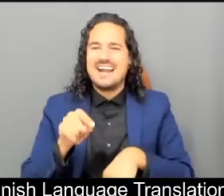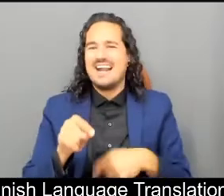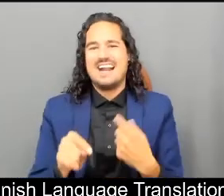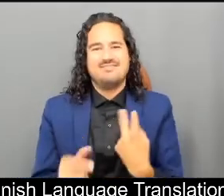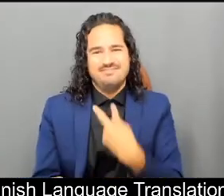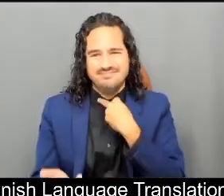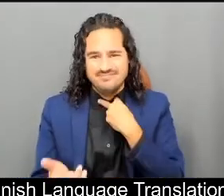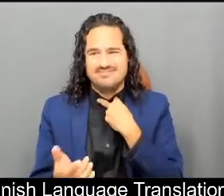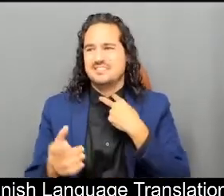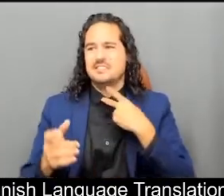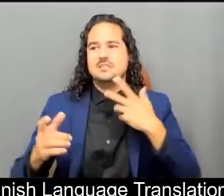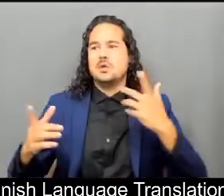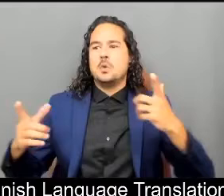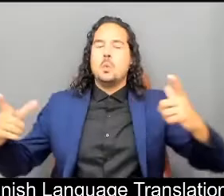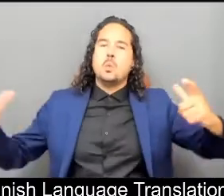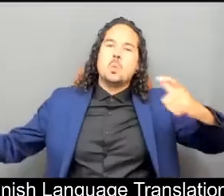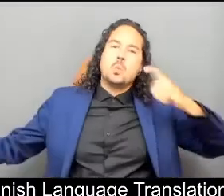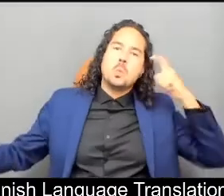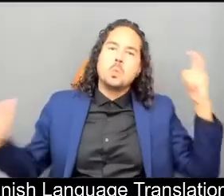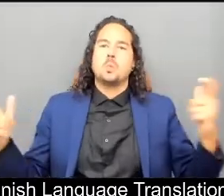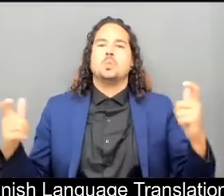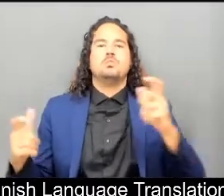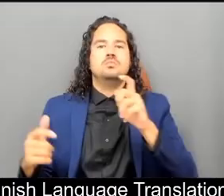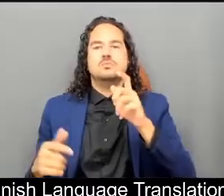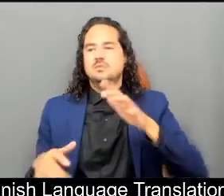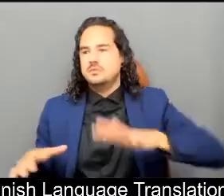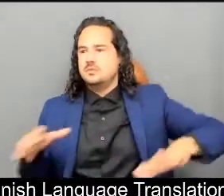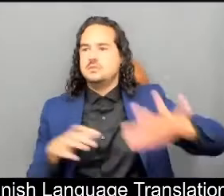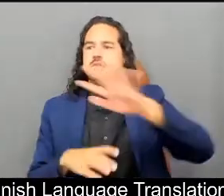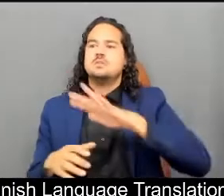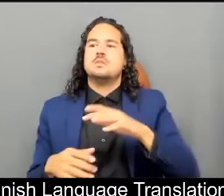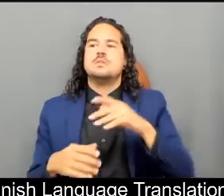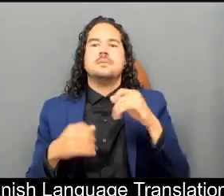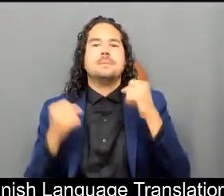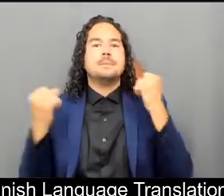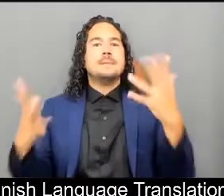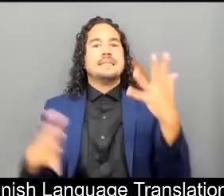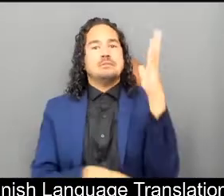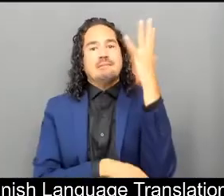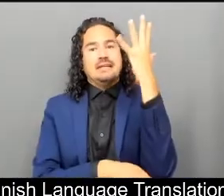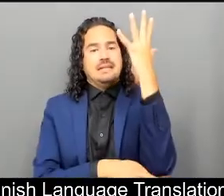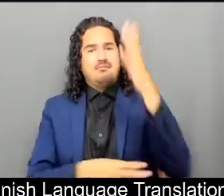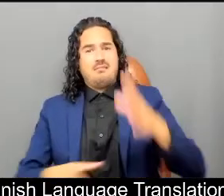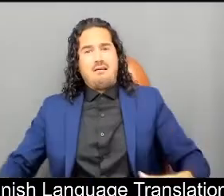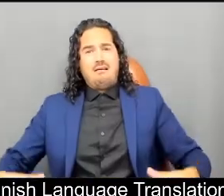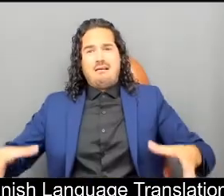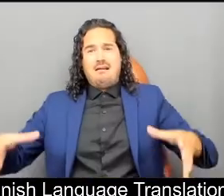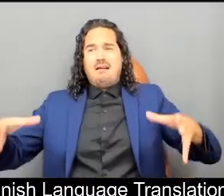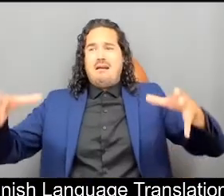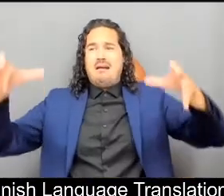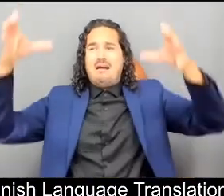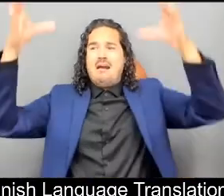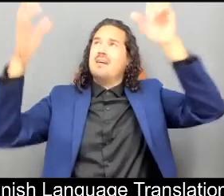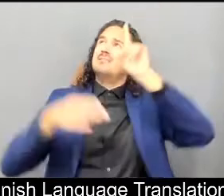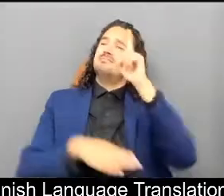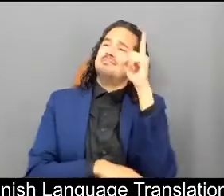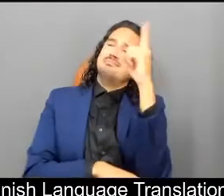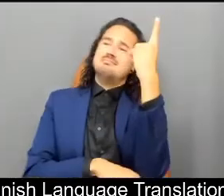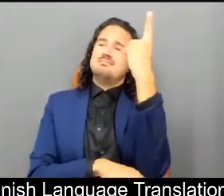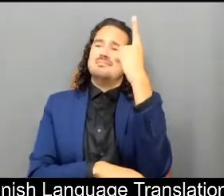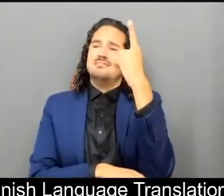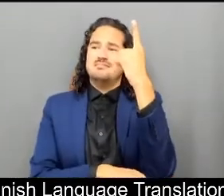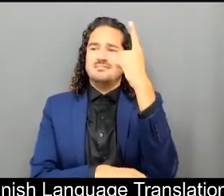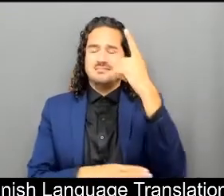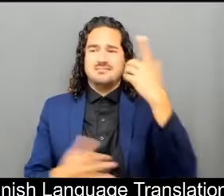a log that, as Brendan mentioned, is taller than him, certainly taller than me. You know, those are the challenges we're dealing